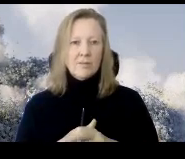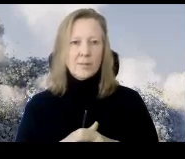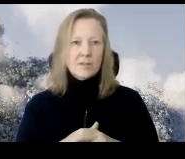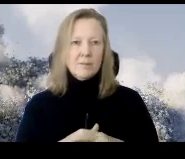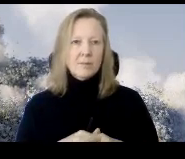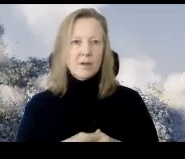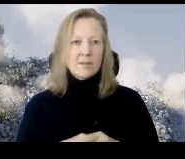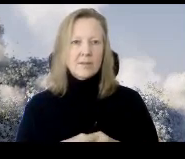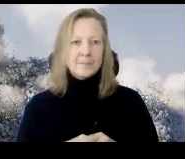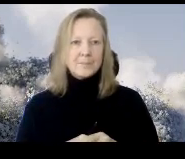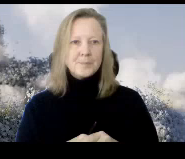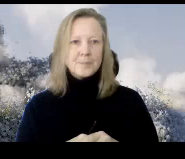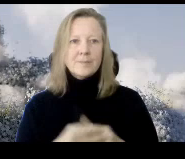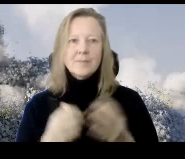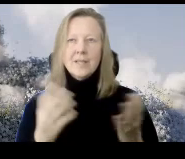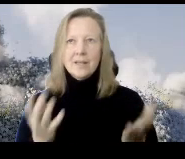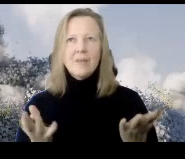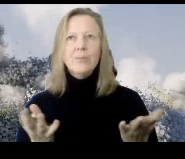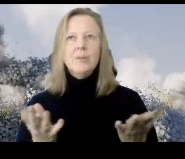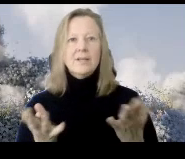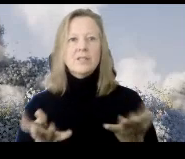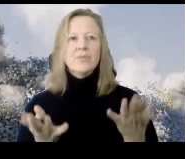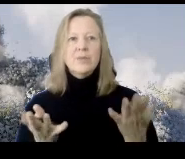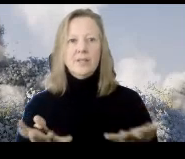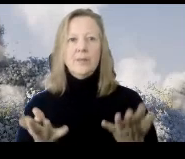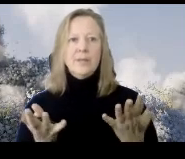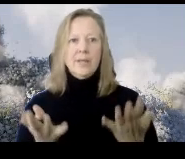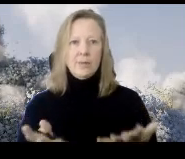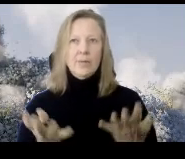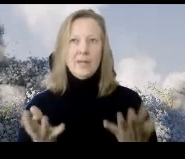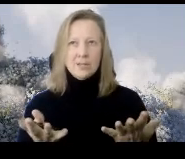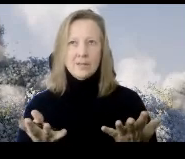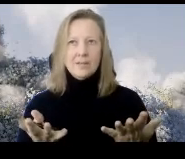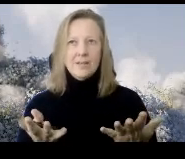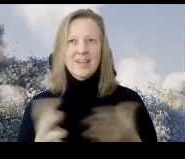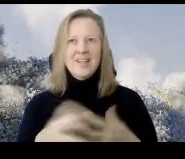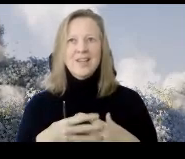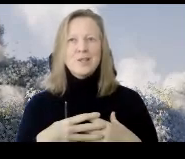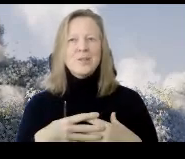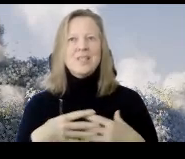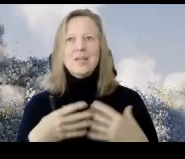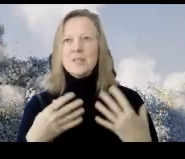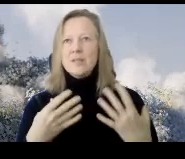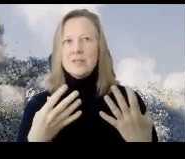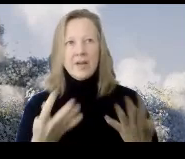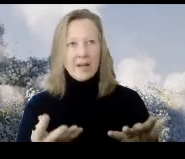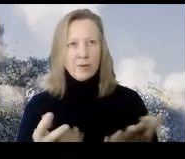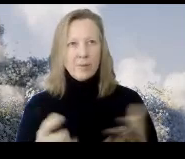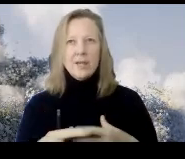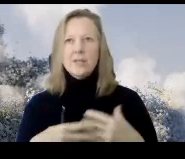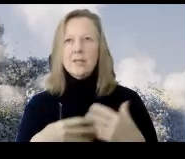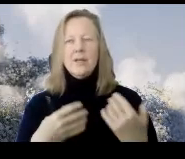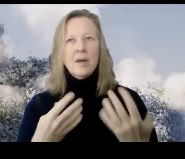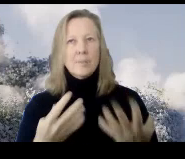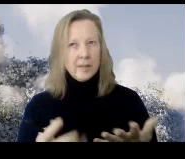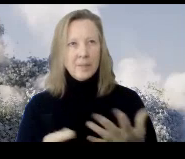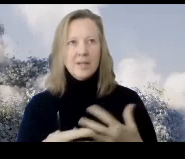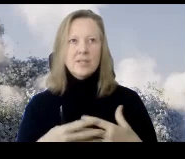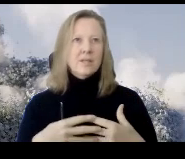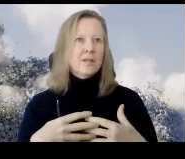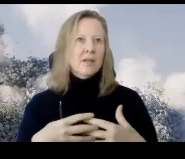in the pharmacy OSCE. And then everyone else does for dealing with angry patients. So it's the same skills of an angry patient,